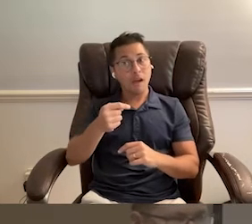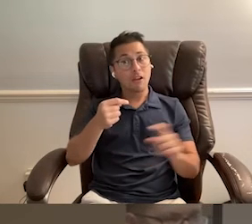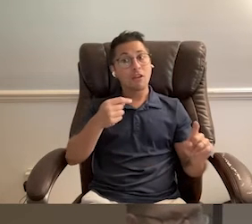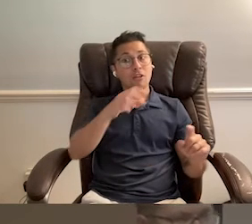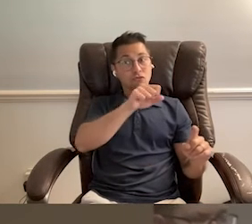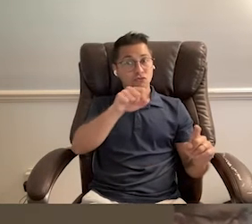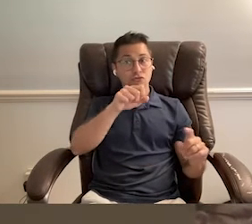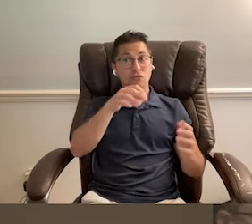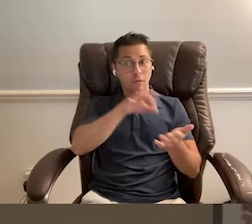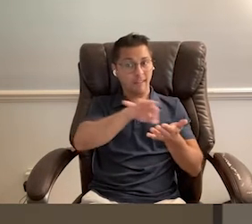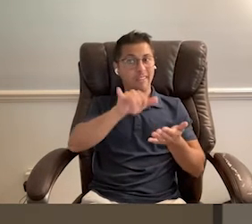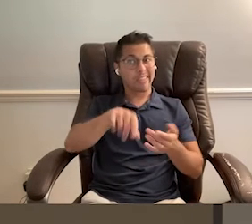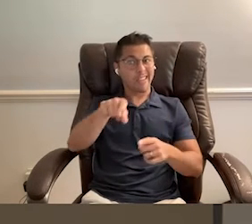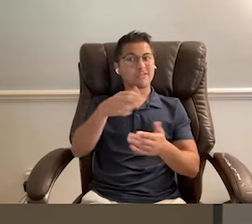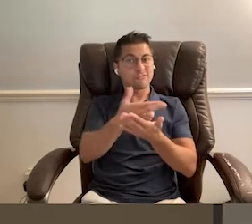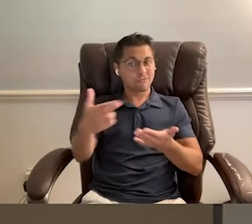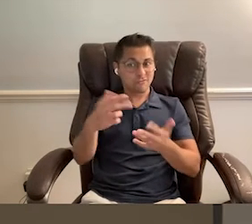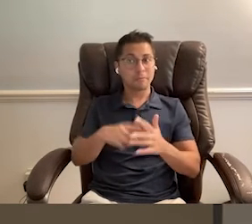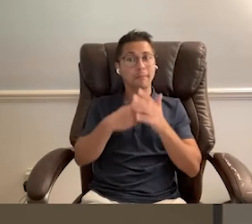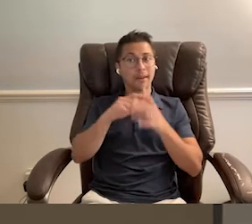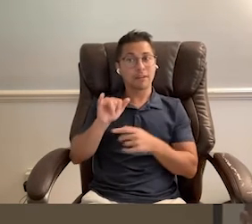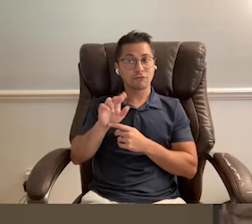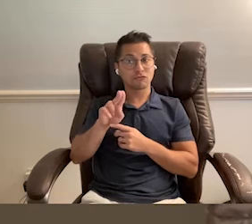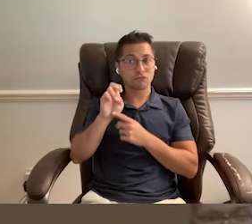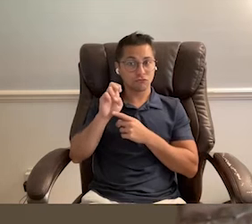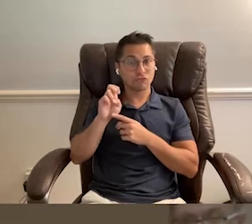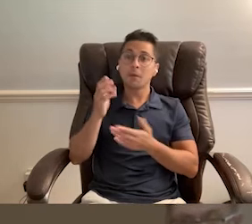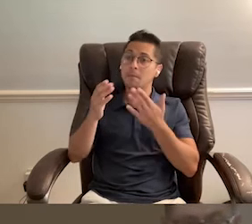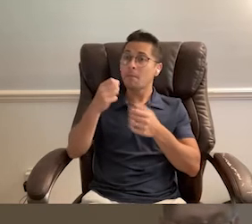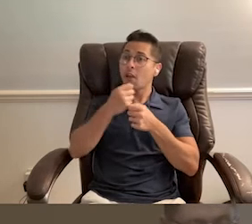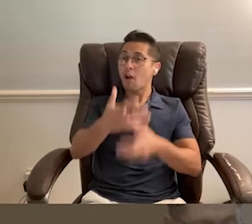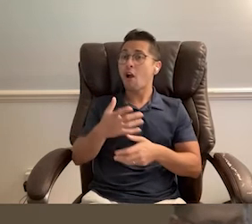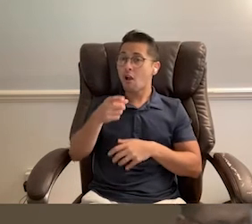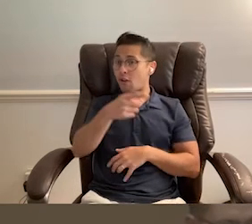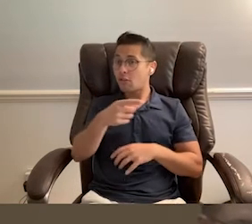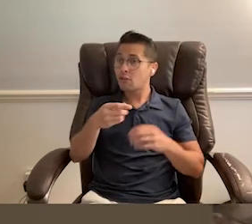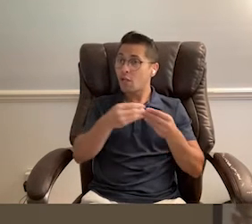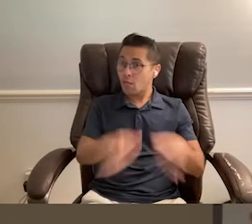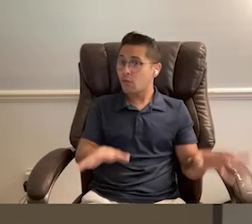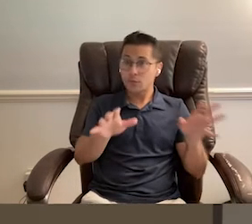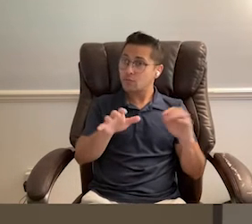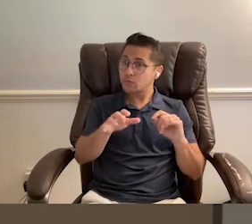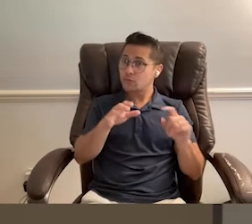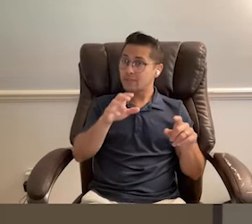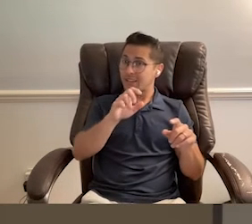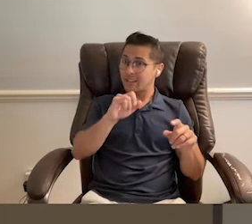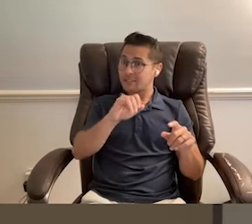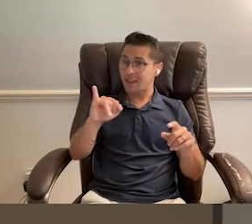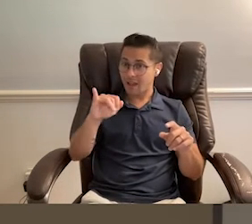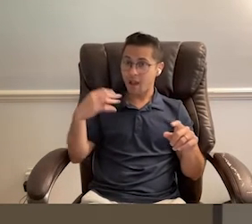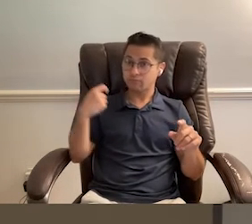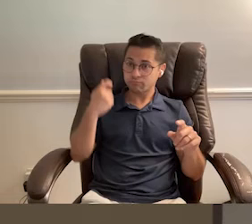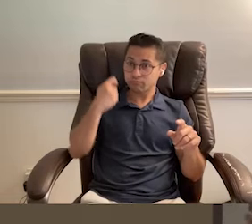resource at the beginning of June, which may cause her to lose or have her SSI benefits reduced. So how do you